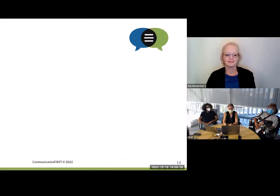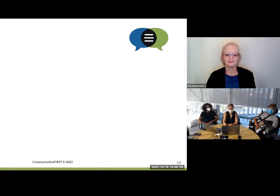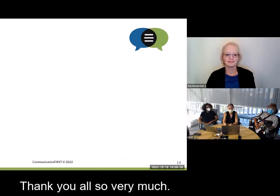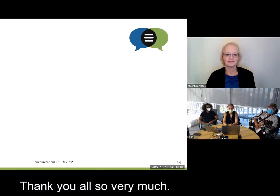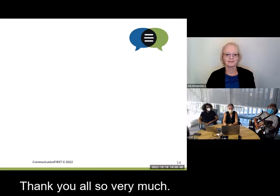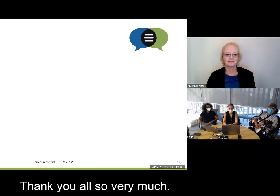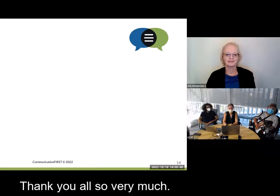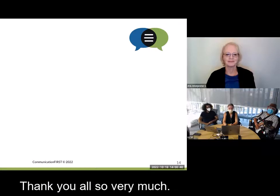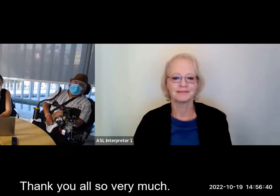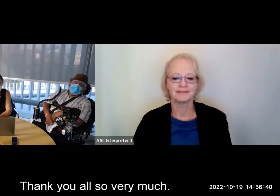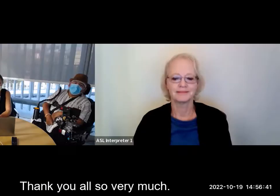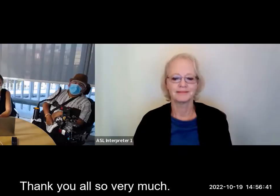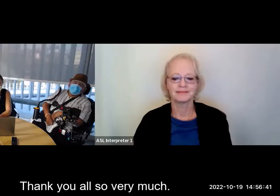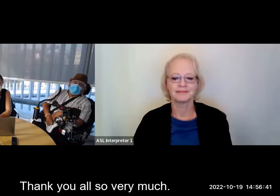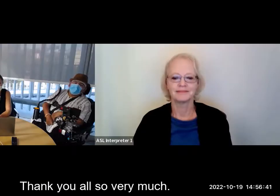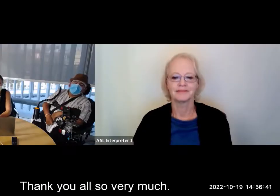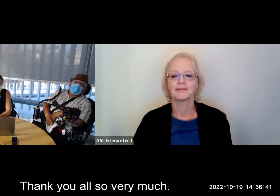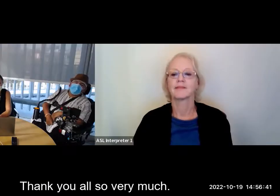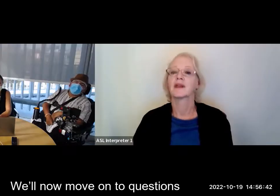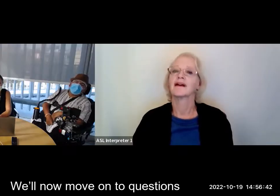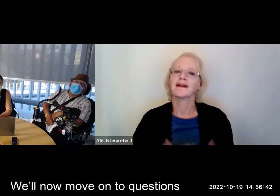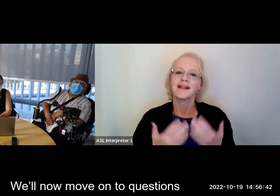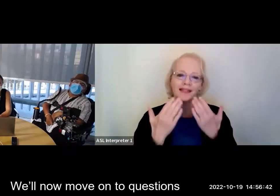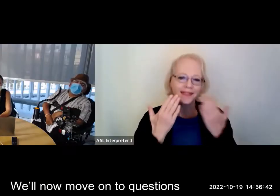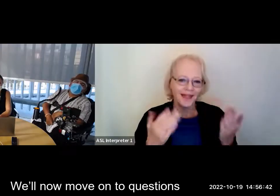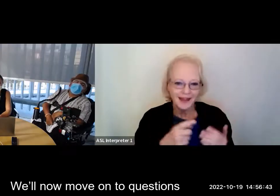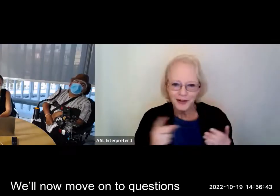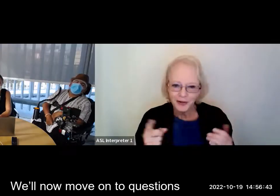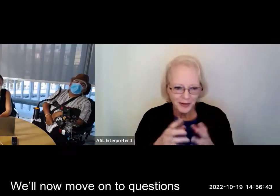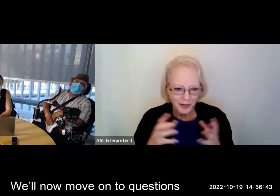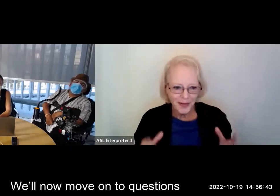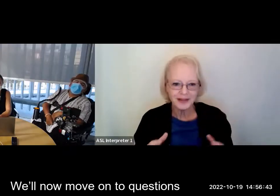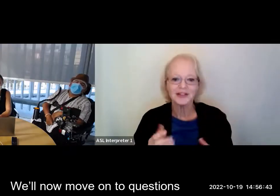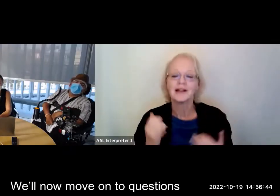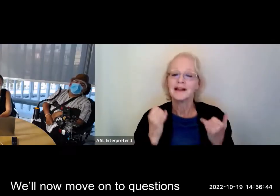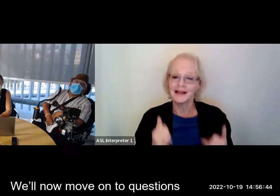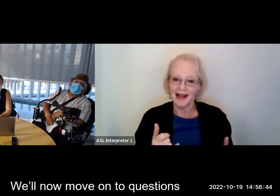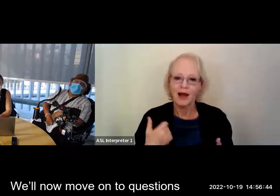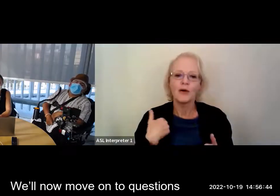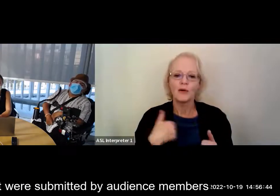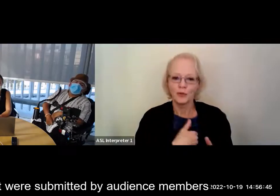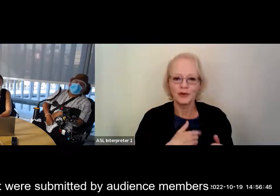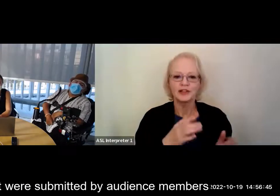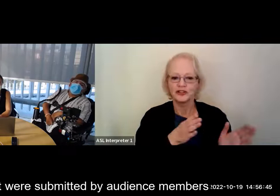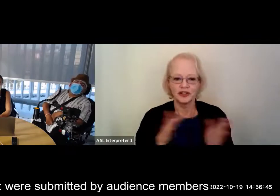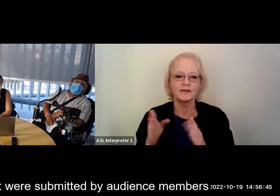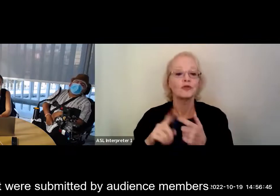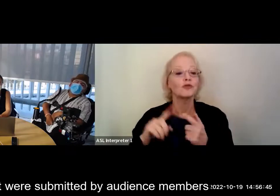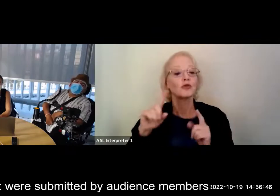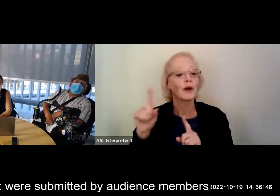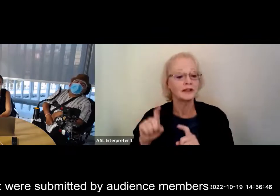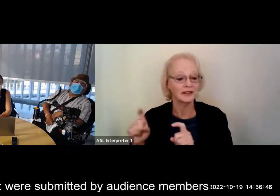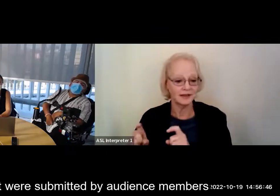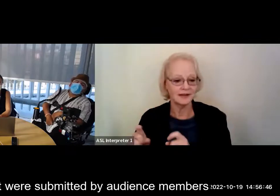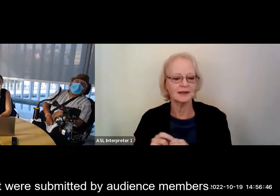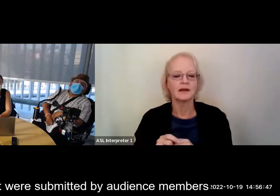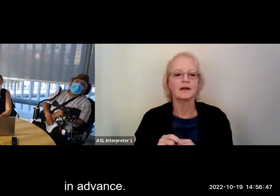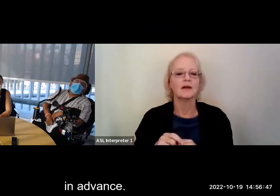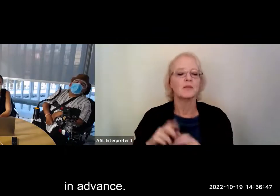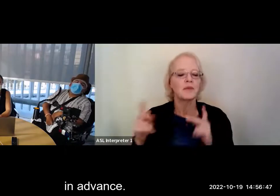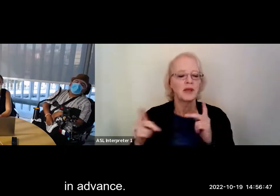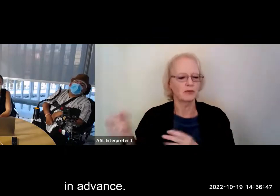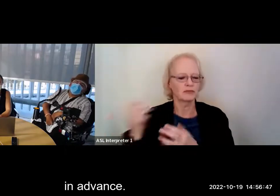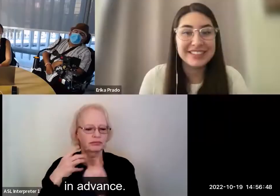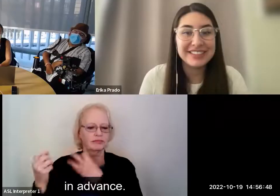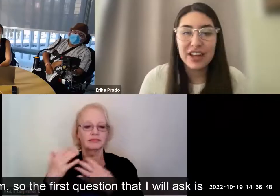Thank you all so very much. We'll now move on to questions that were submitted by audience members